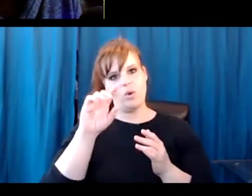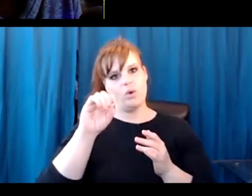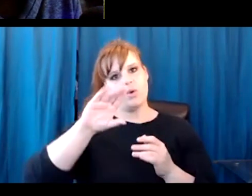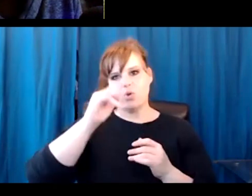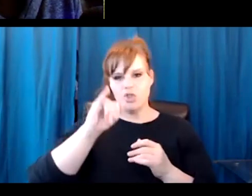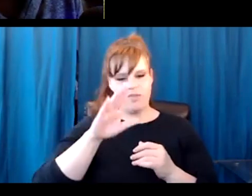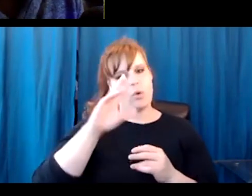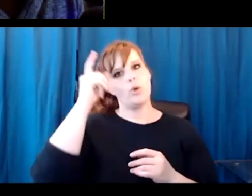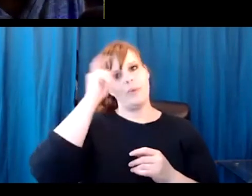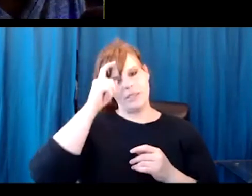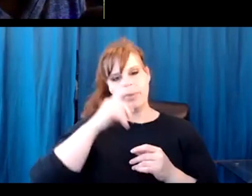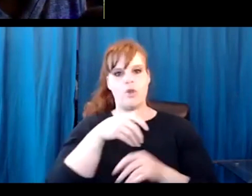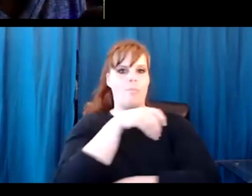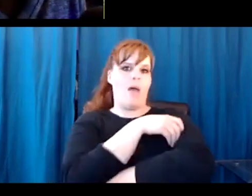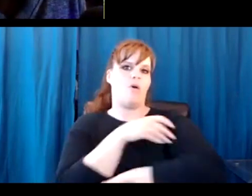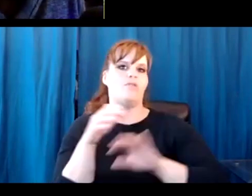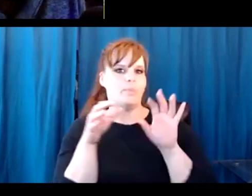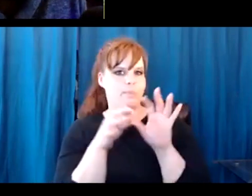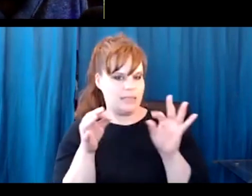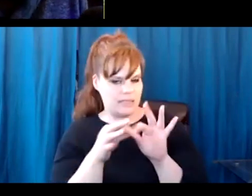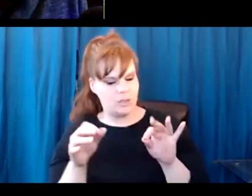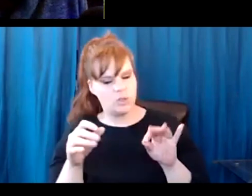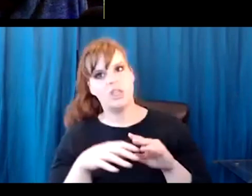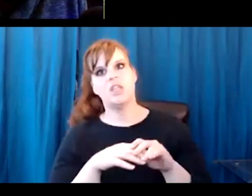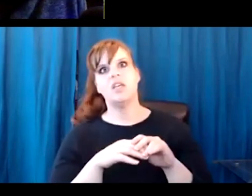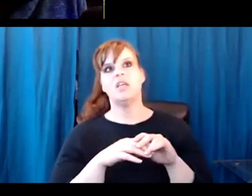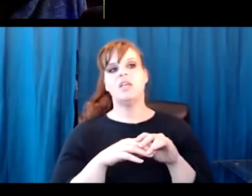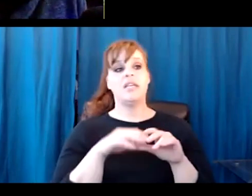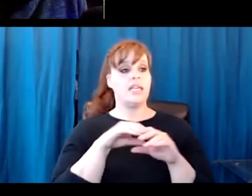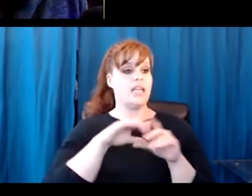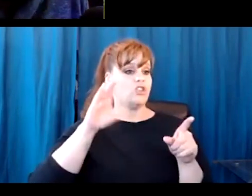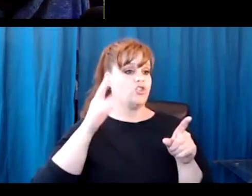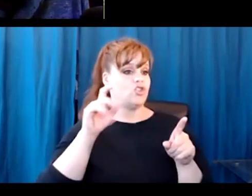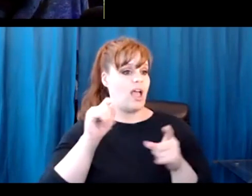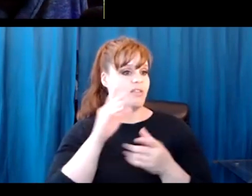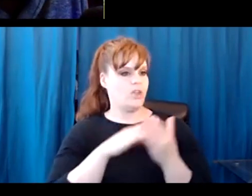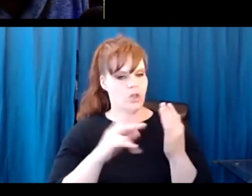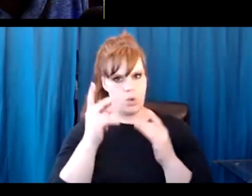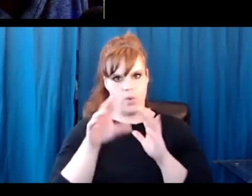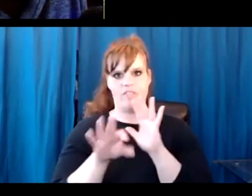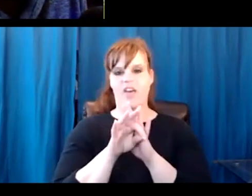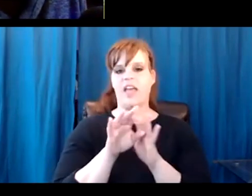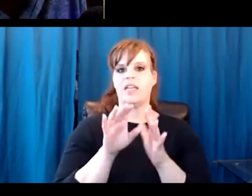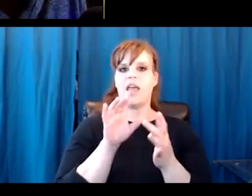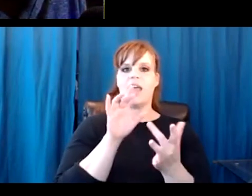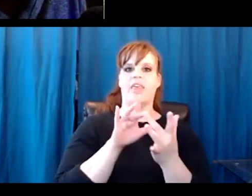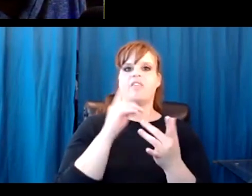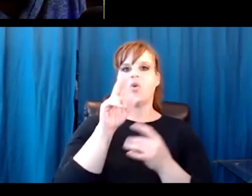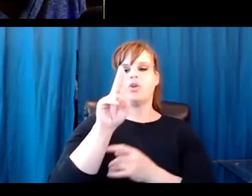wisdom and your powerful message. In the chat feature, you will find a link for our Unity Week survey.